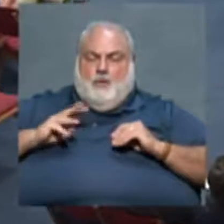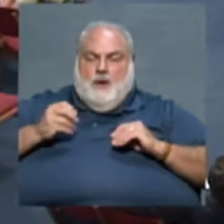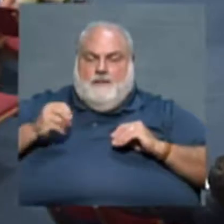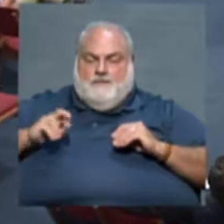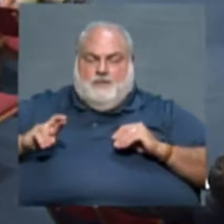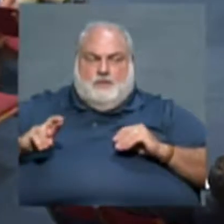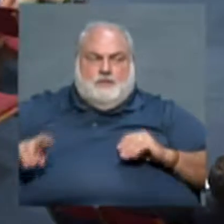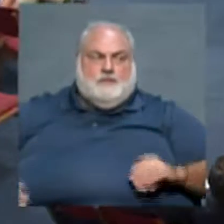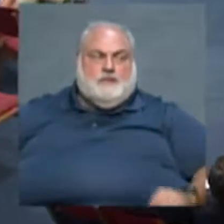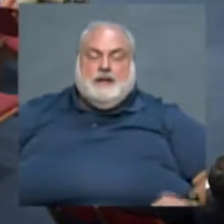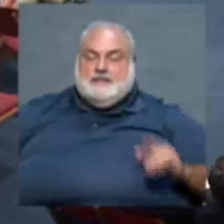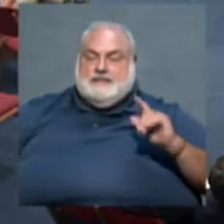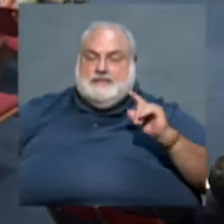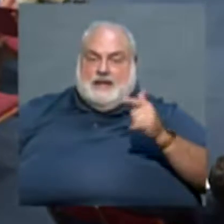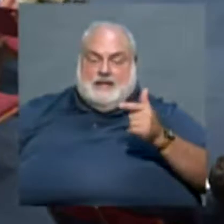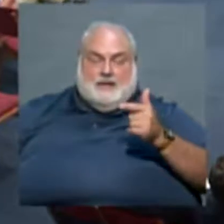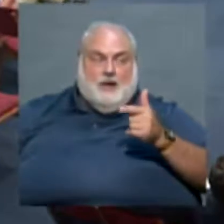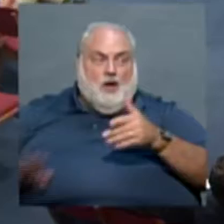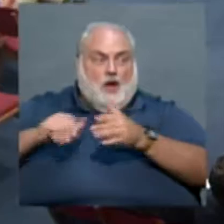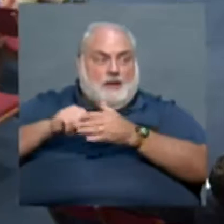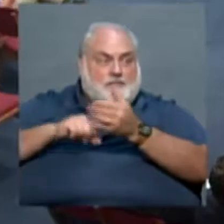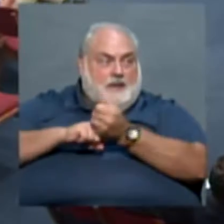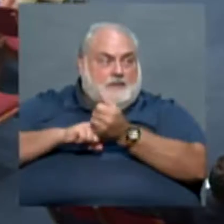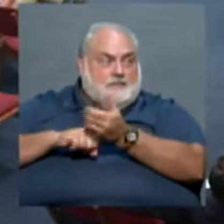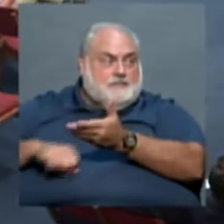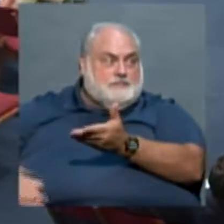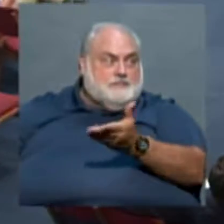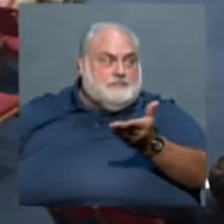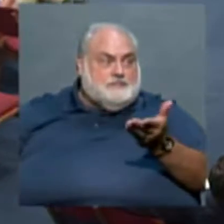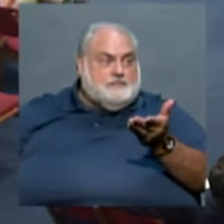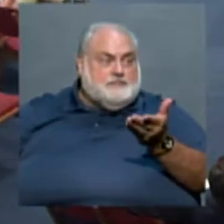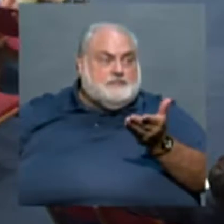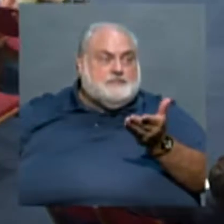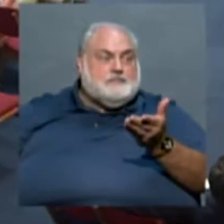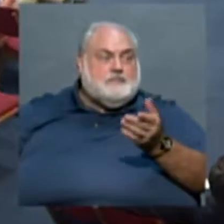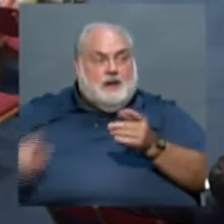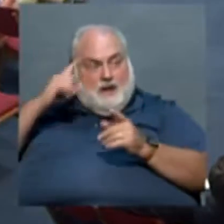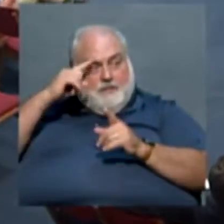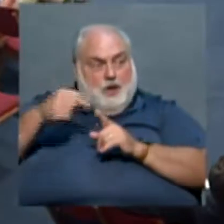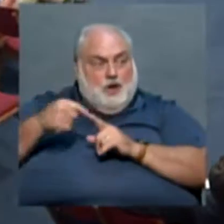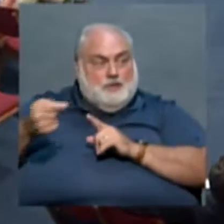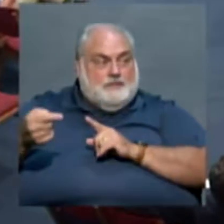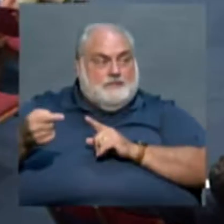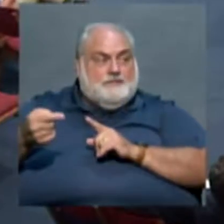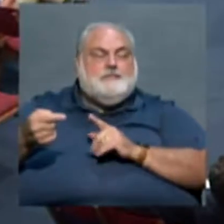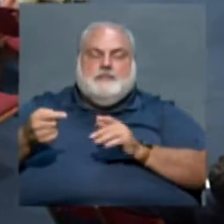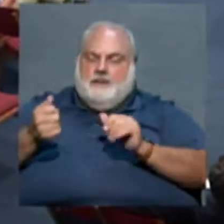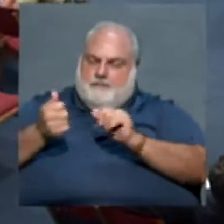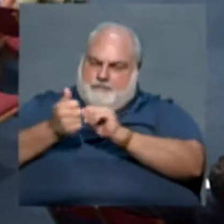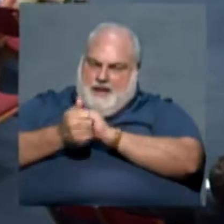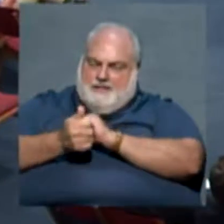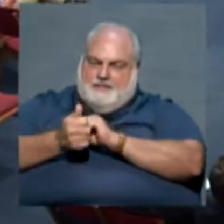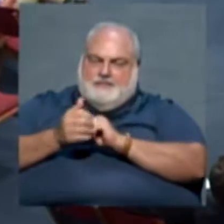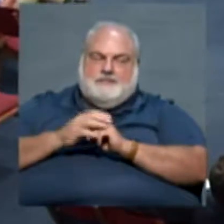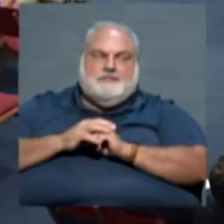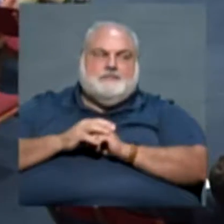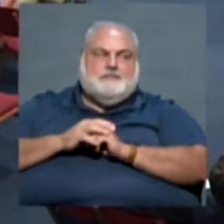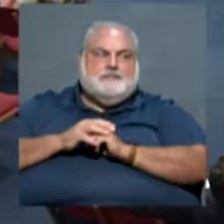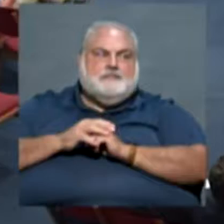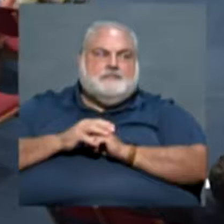case. All in favor? All opposed? Bylaw favor passes.